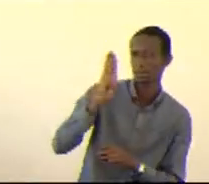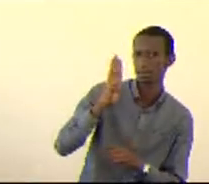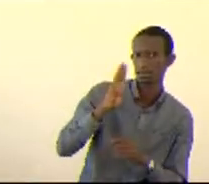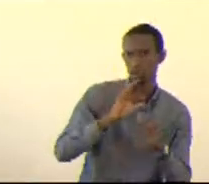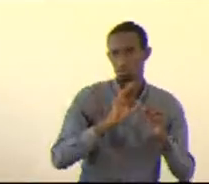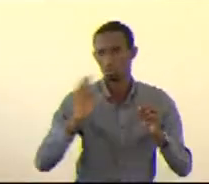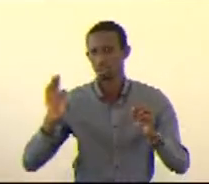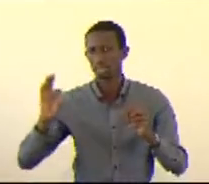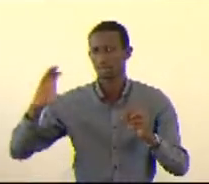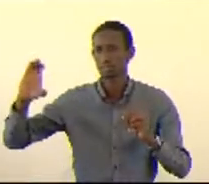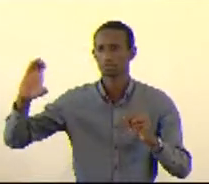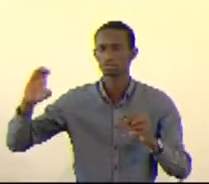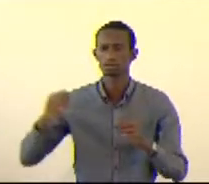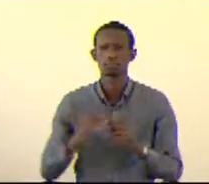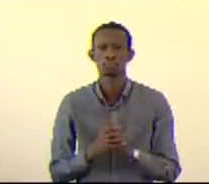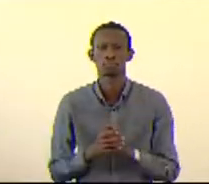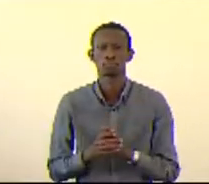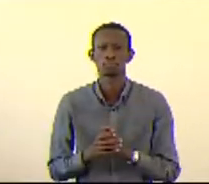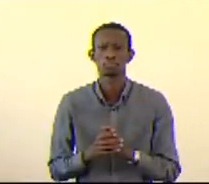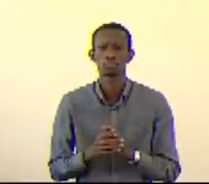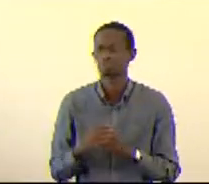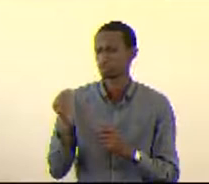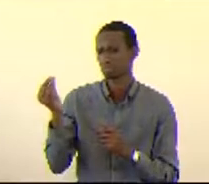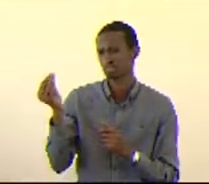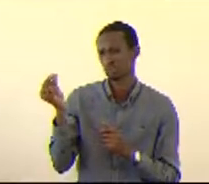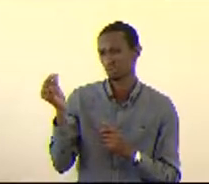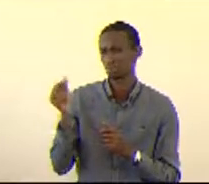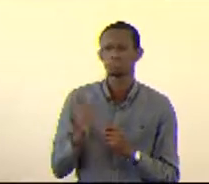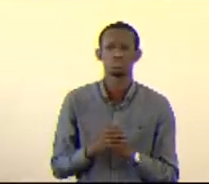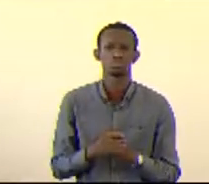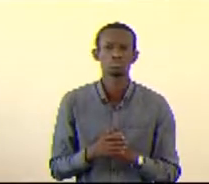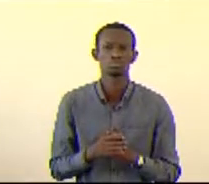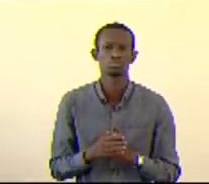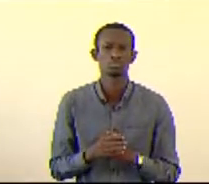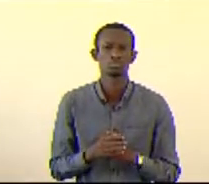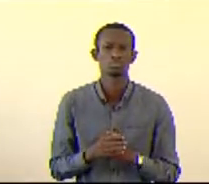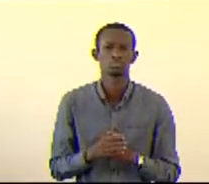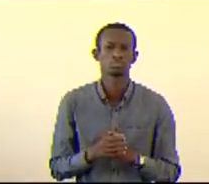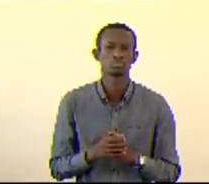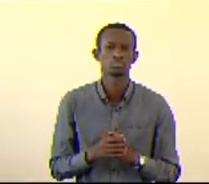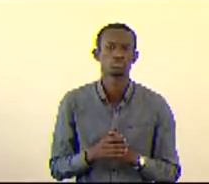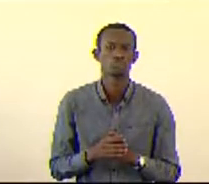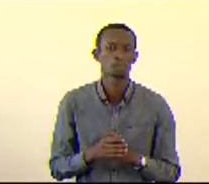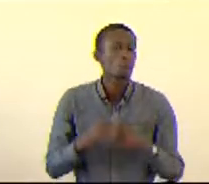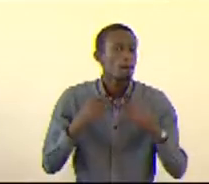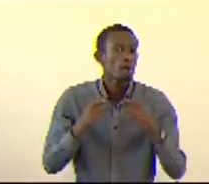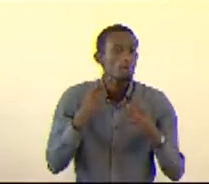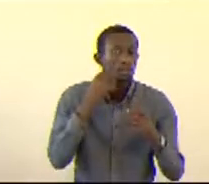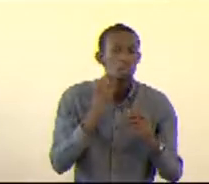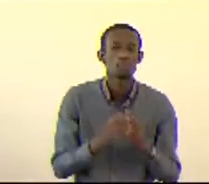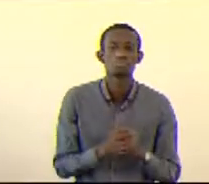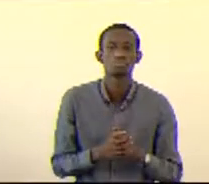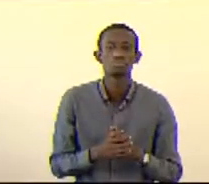to C. It is small. But when you look at the length from D to E,